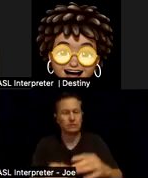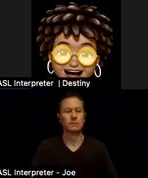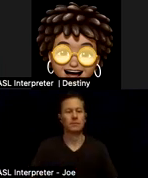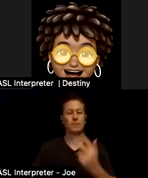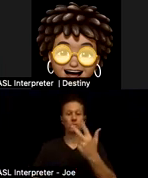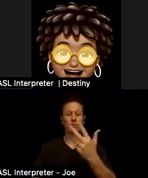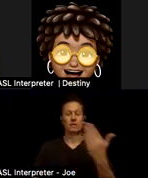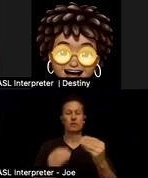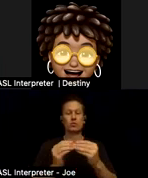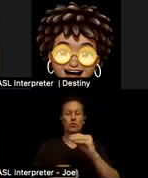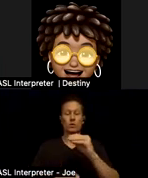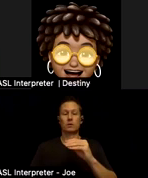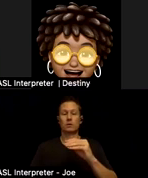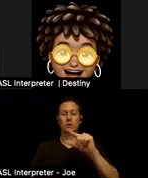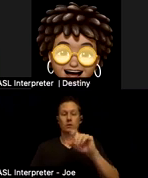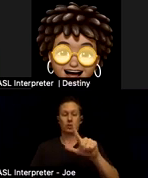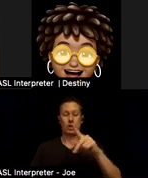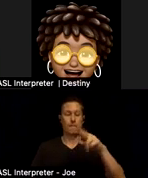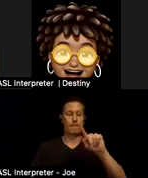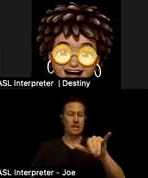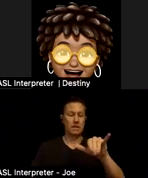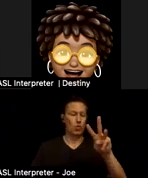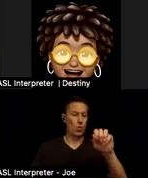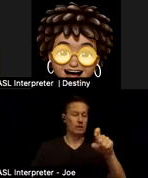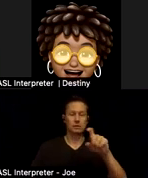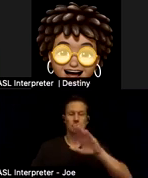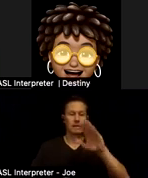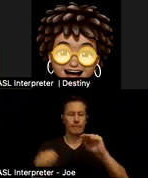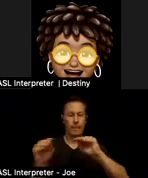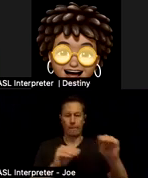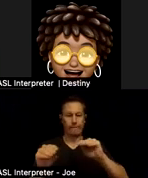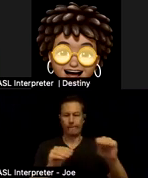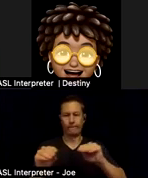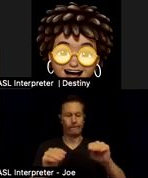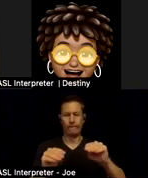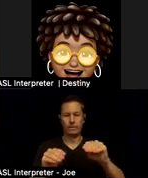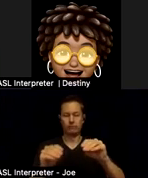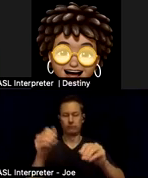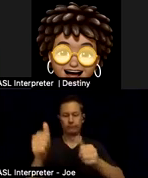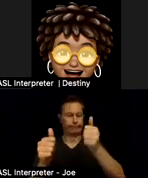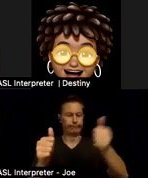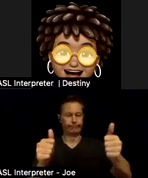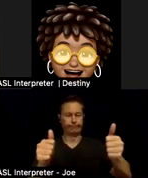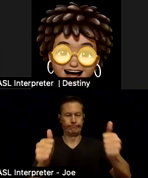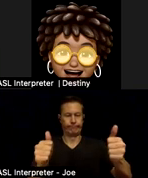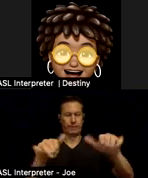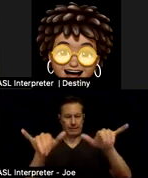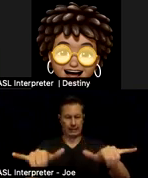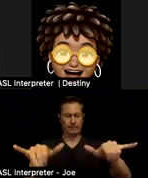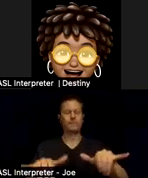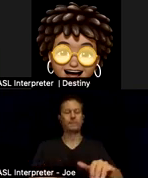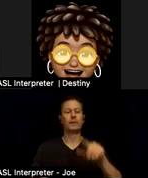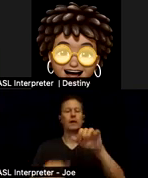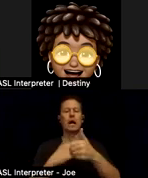putty, and the wax have not removed from the shelves during the earthquake. This is how you secure your home during an